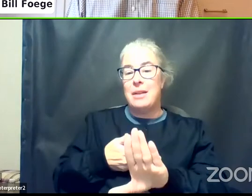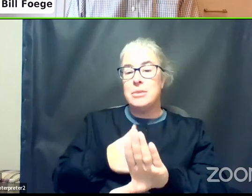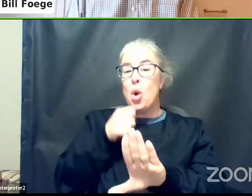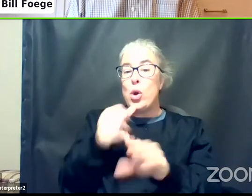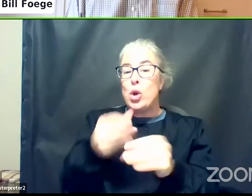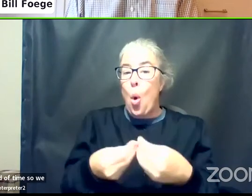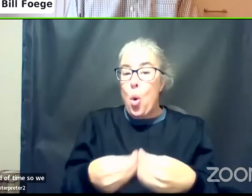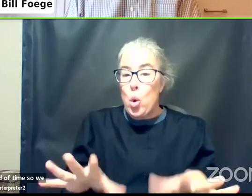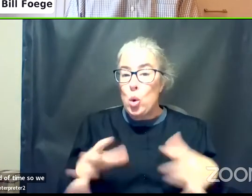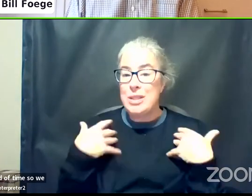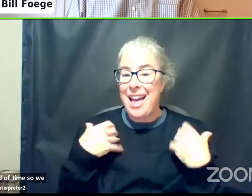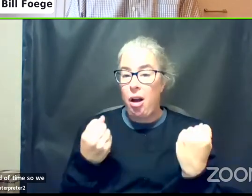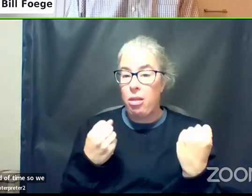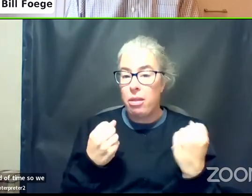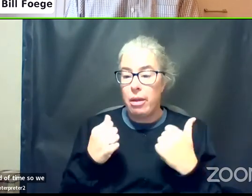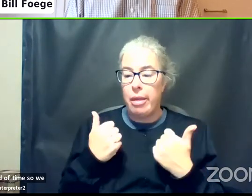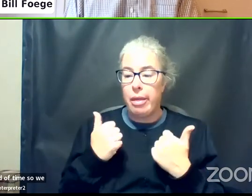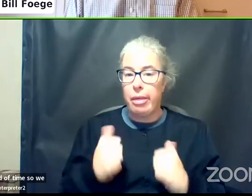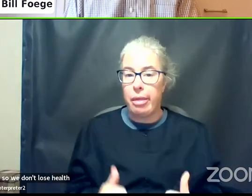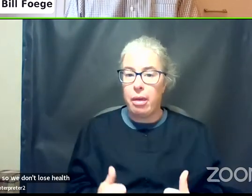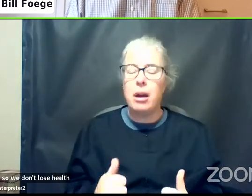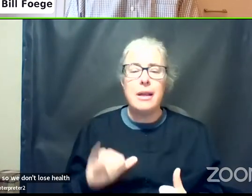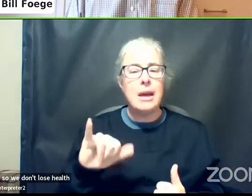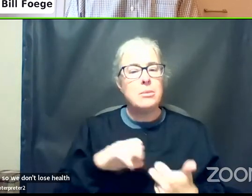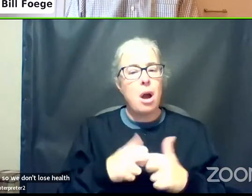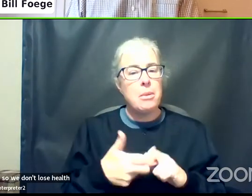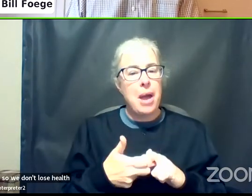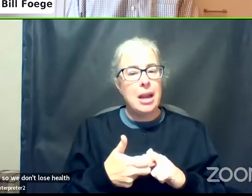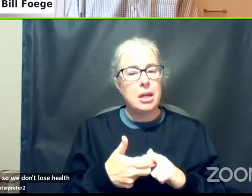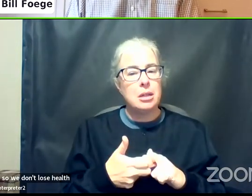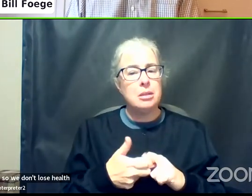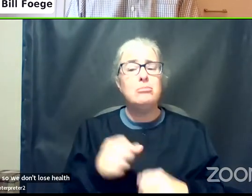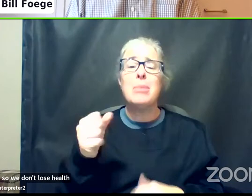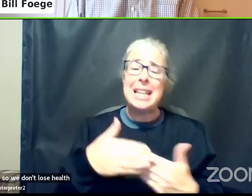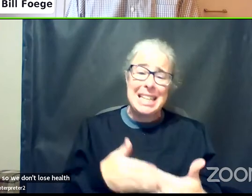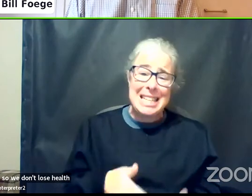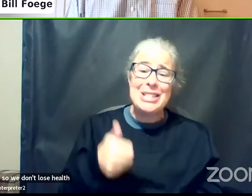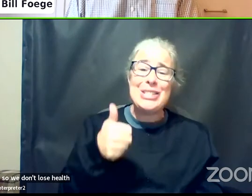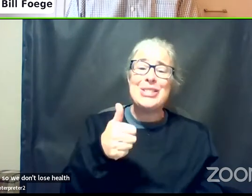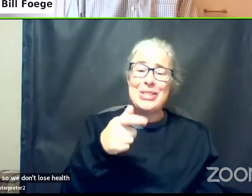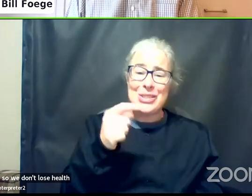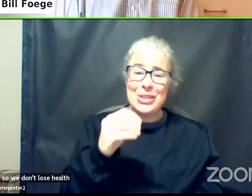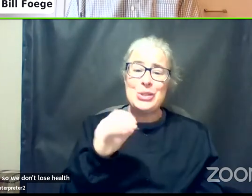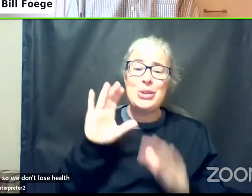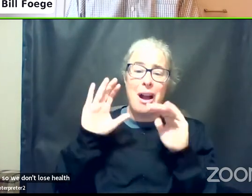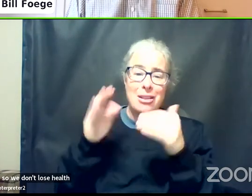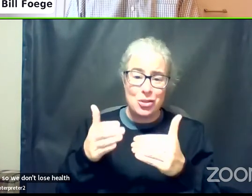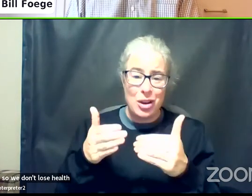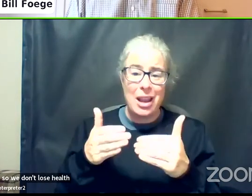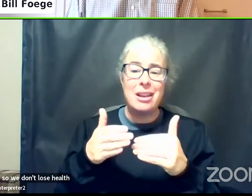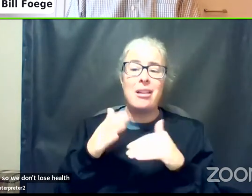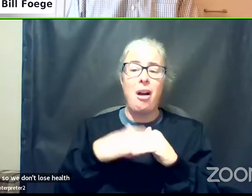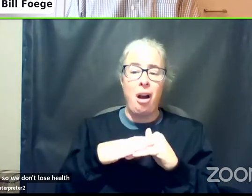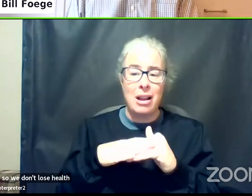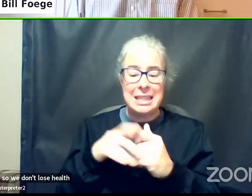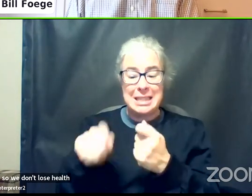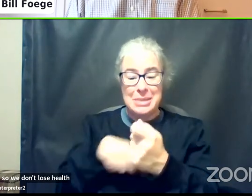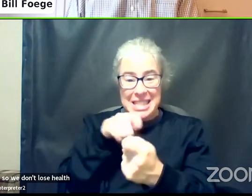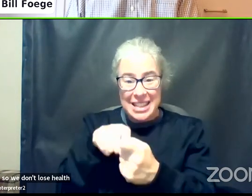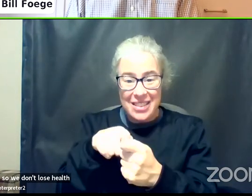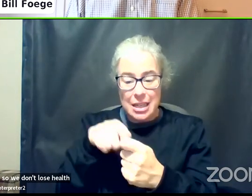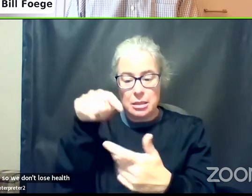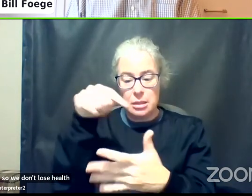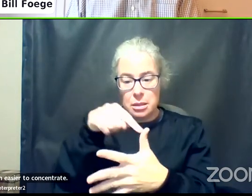health is problematic but yes it's much easier to to concentrate on the specifics